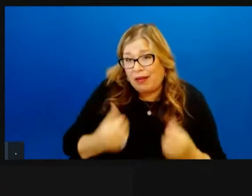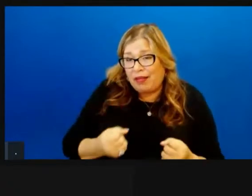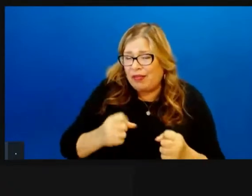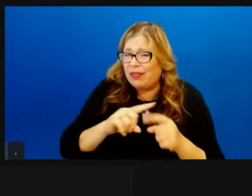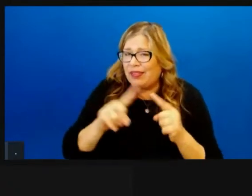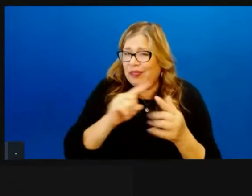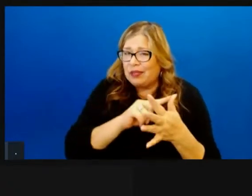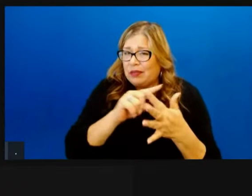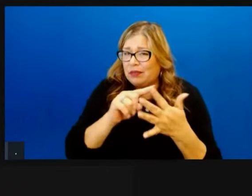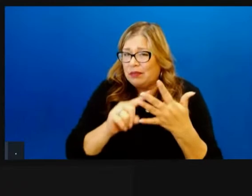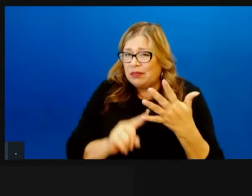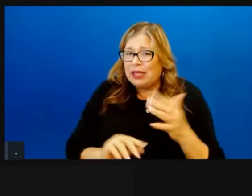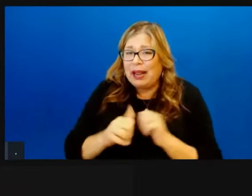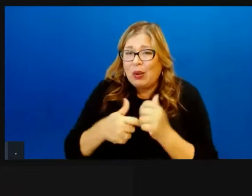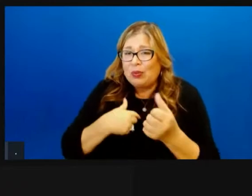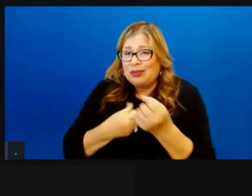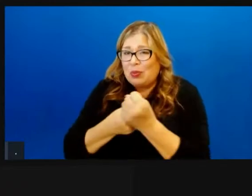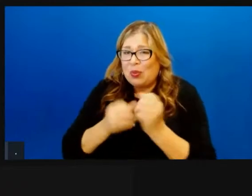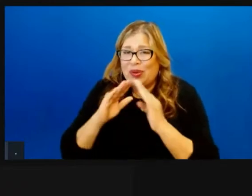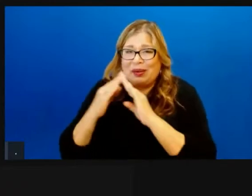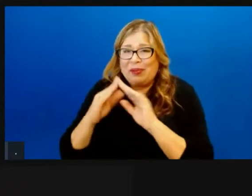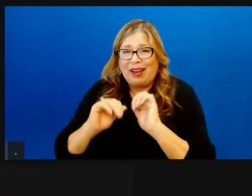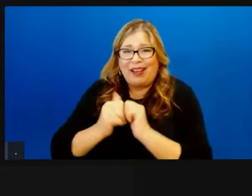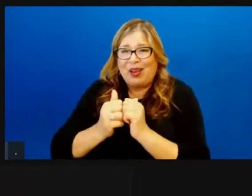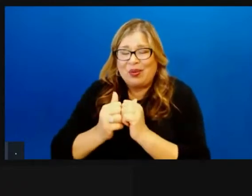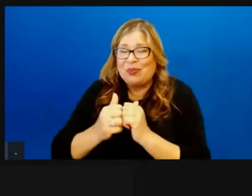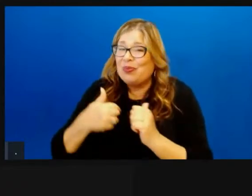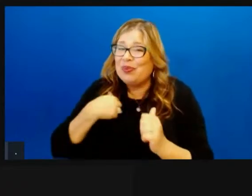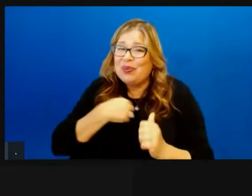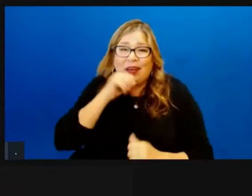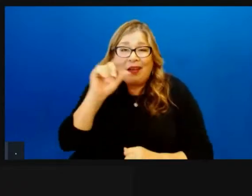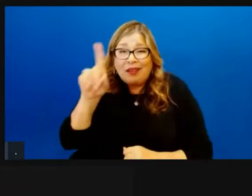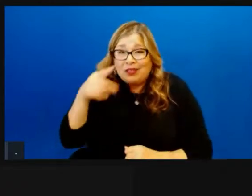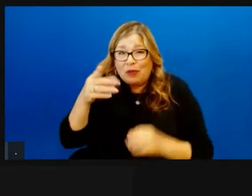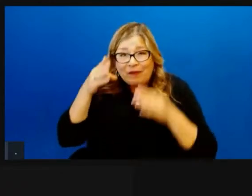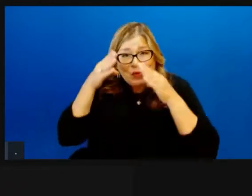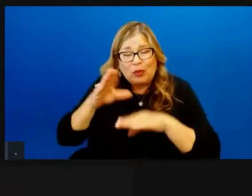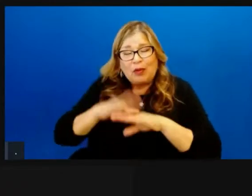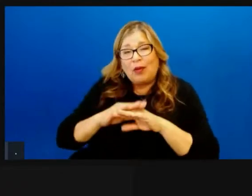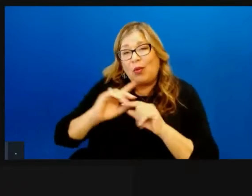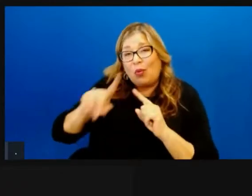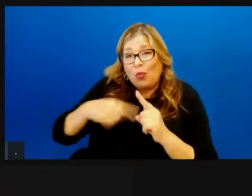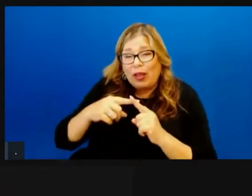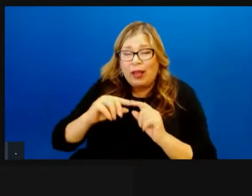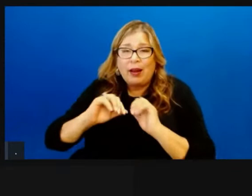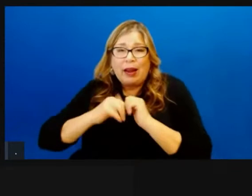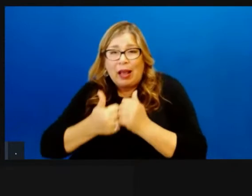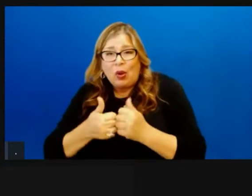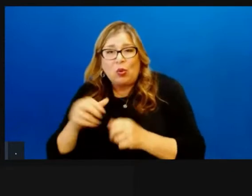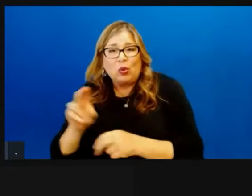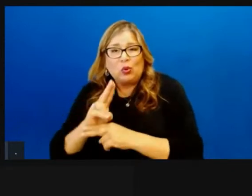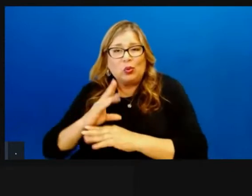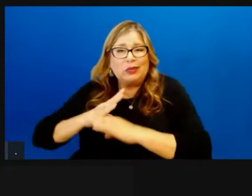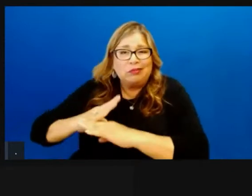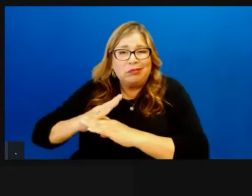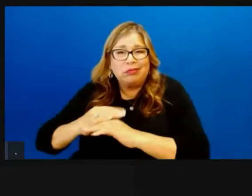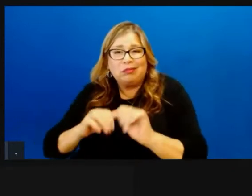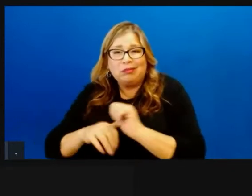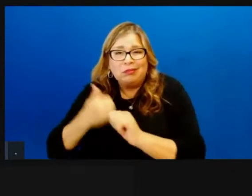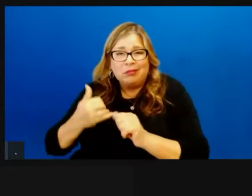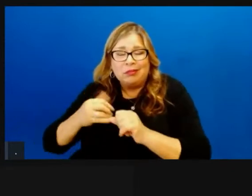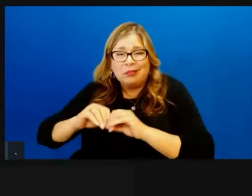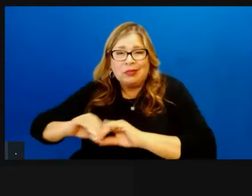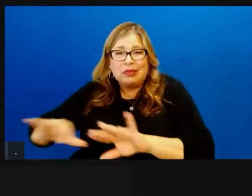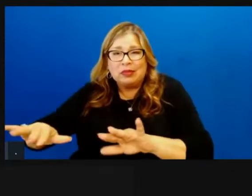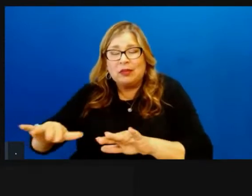I think we not just focused on when and how to use mitigation strategies that we're focused on in today's conversation, but I